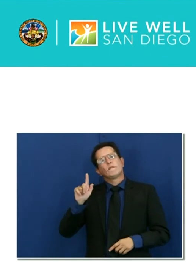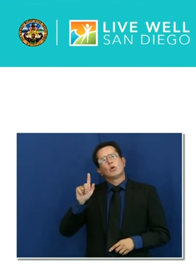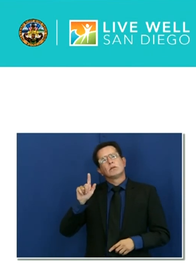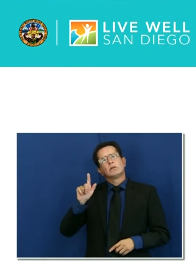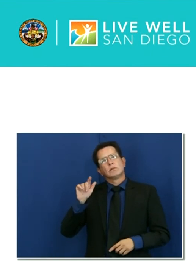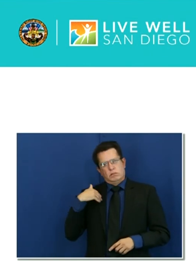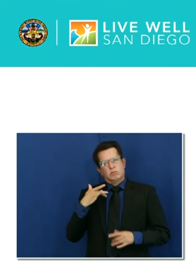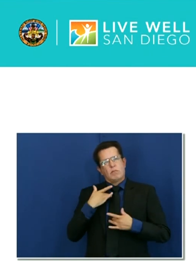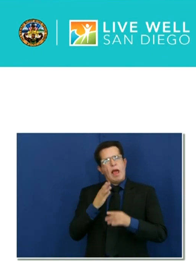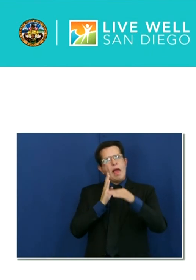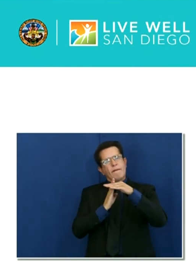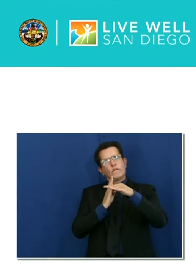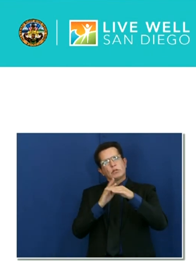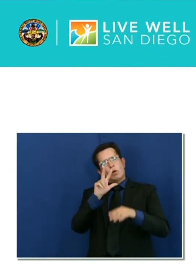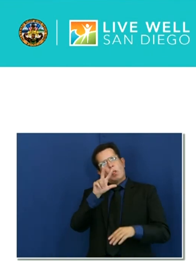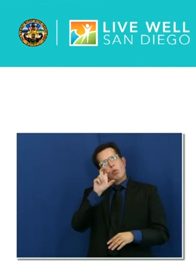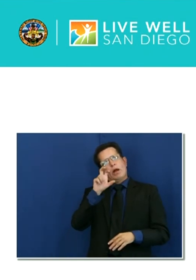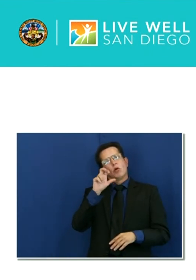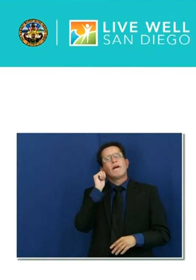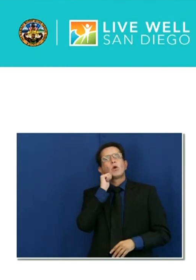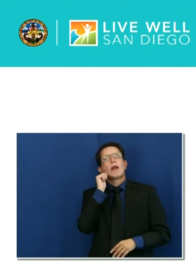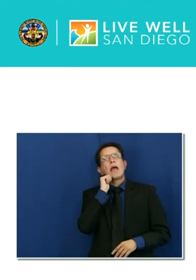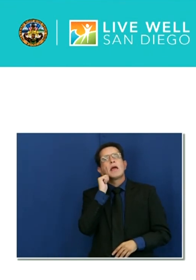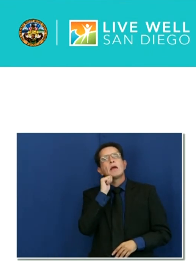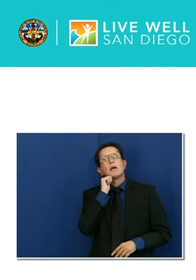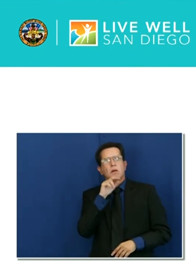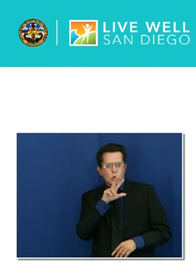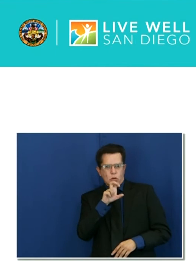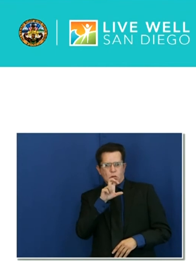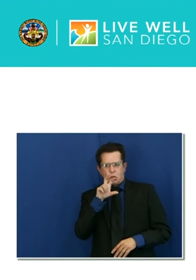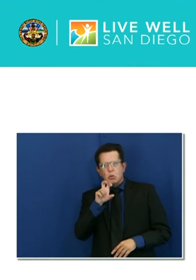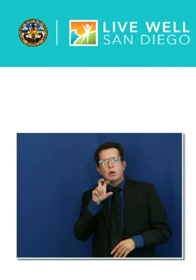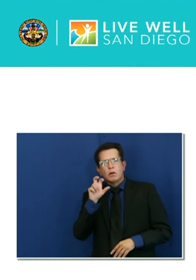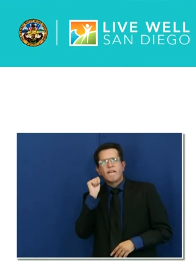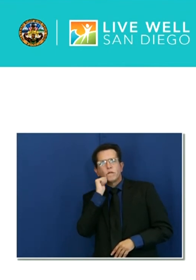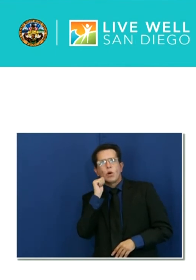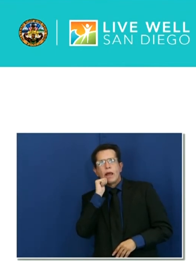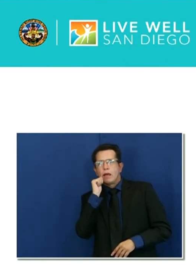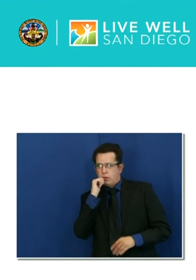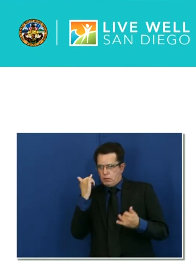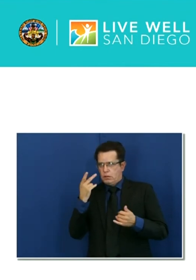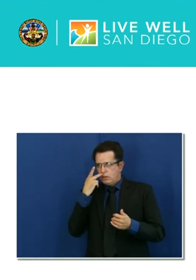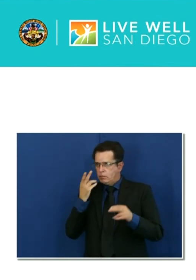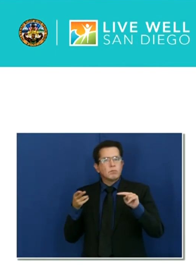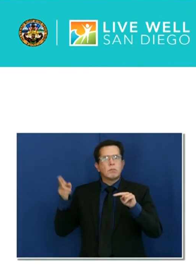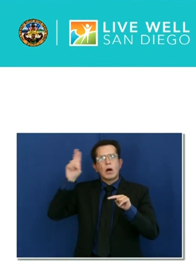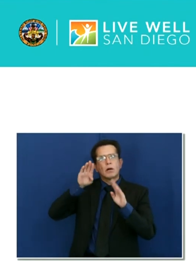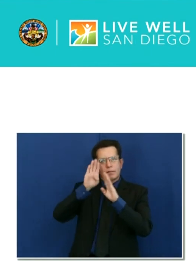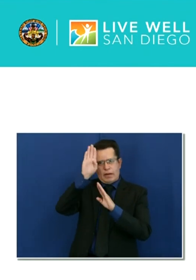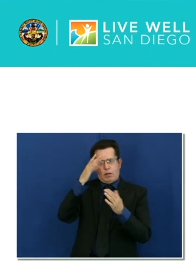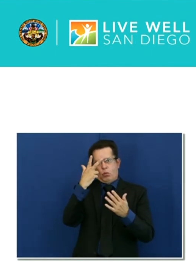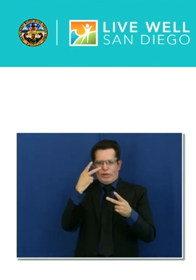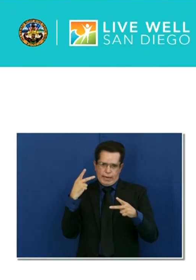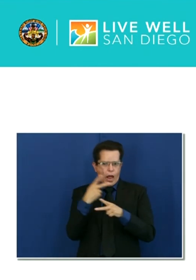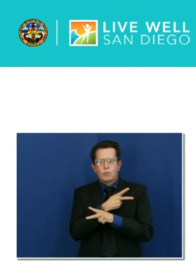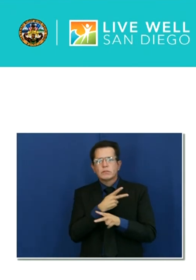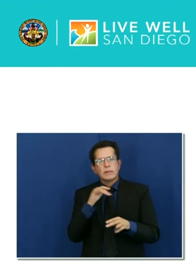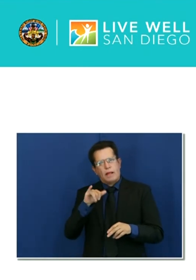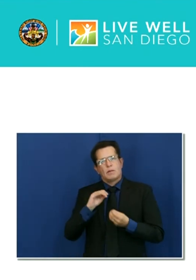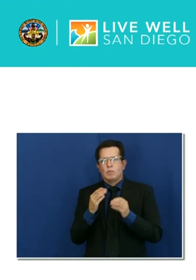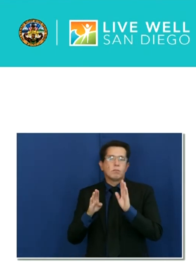about 300 cases reported daily. And again, you can see where we are now, 3 times that